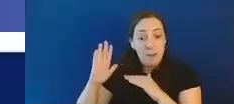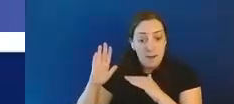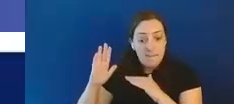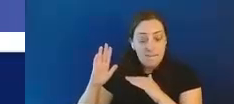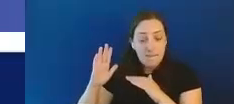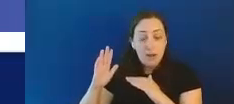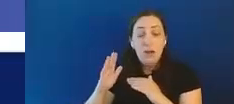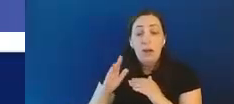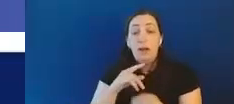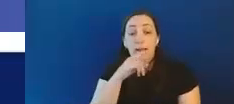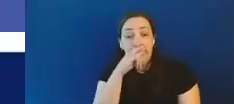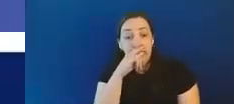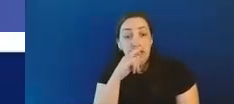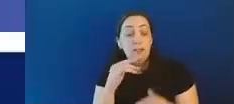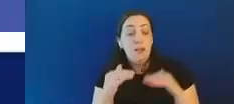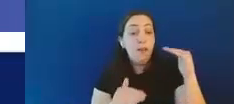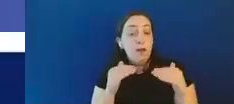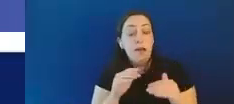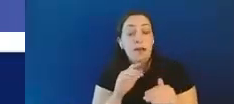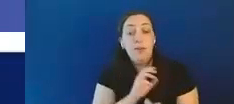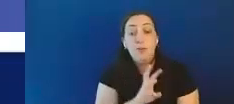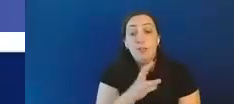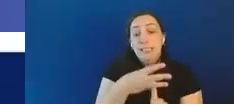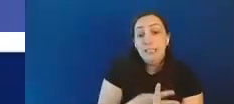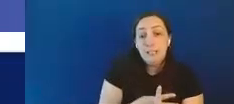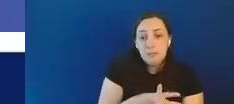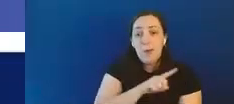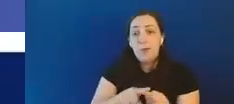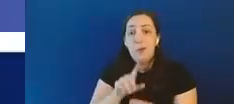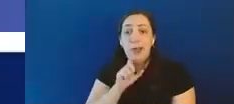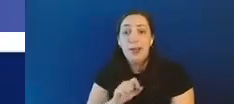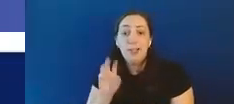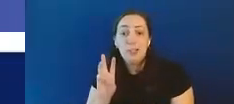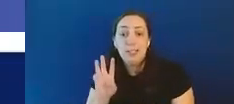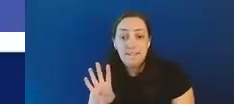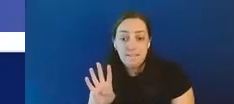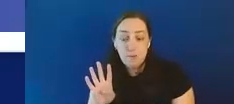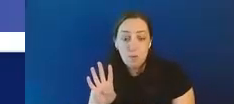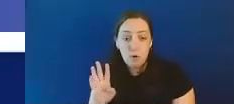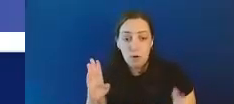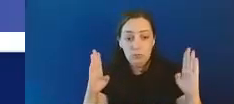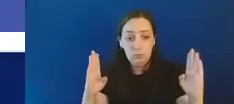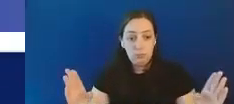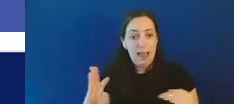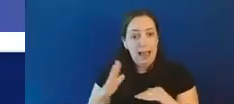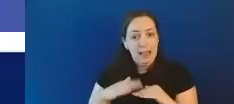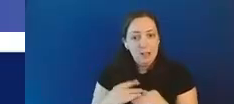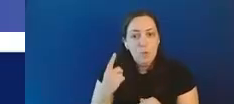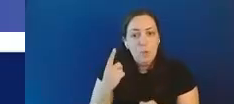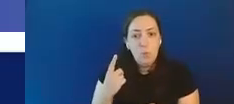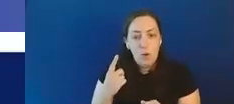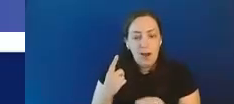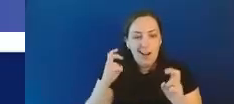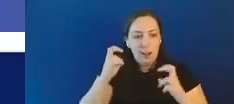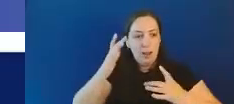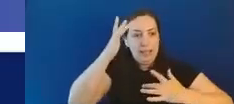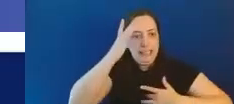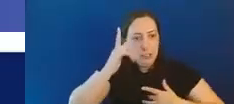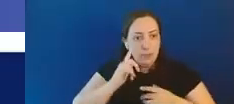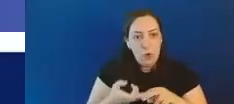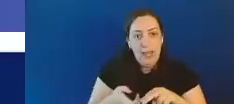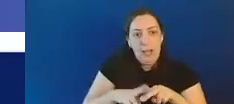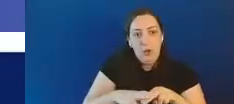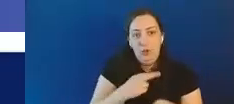people, kids and adults aged 6 months to 64 years old who have at least one condition that increases their risk for getting really